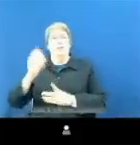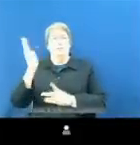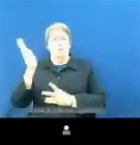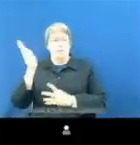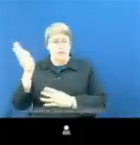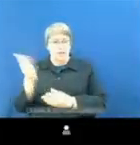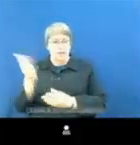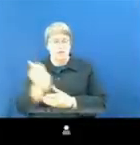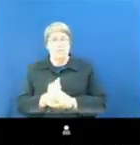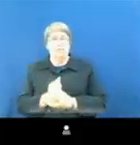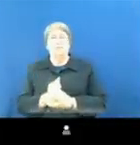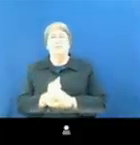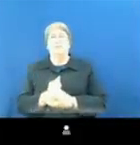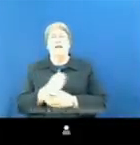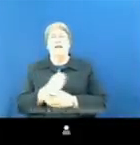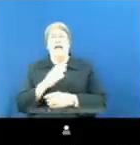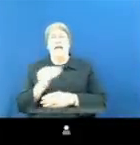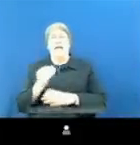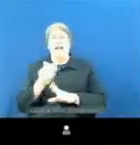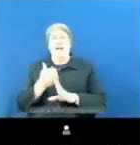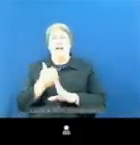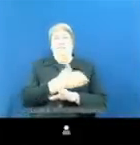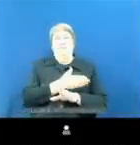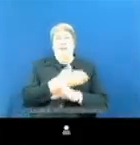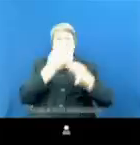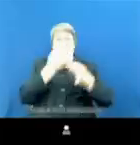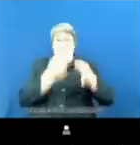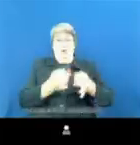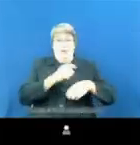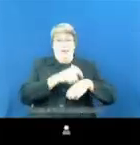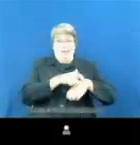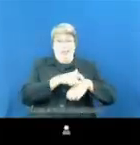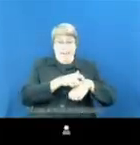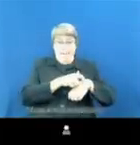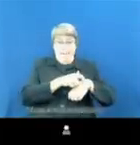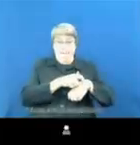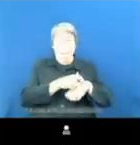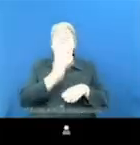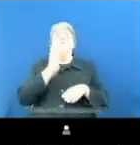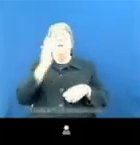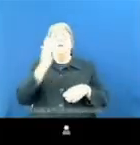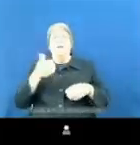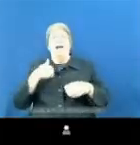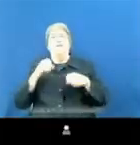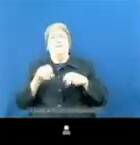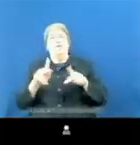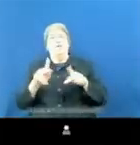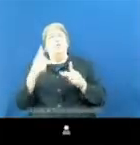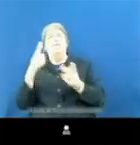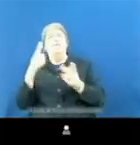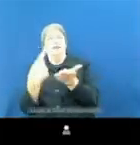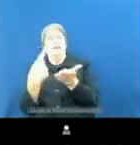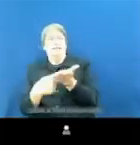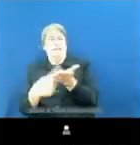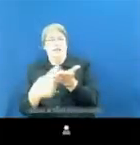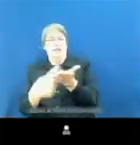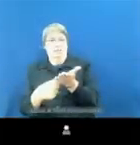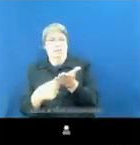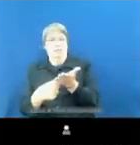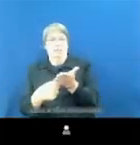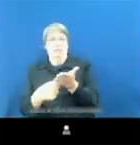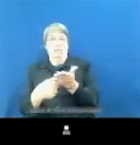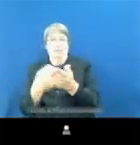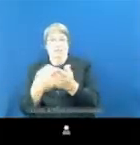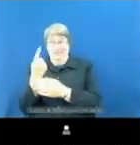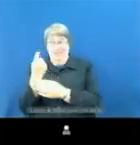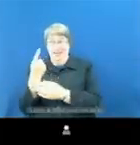and at predetermined times we'll have an opportunity to have some discussion. Given that there are